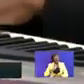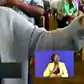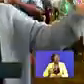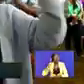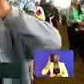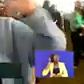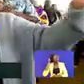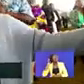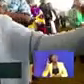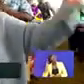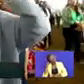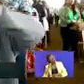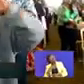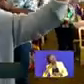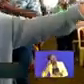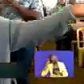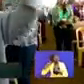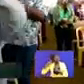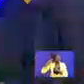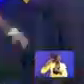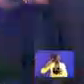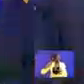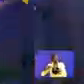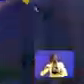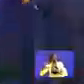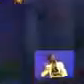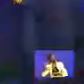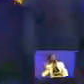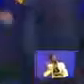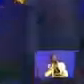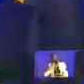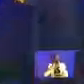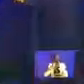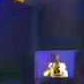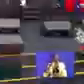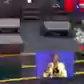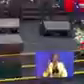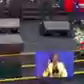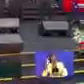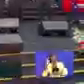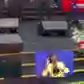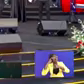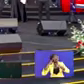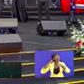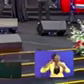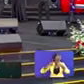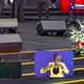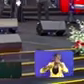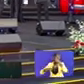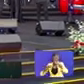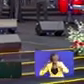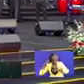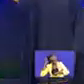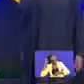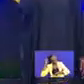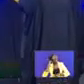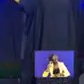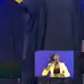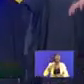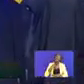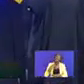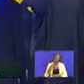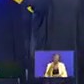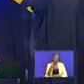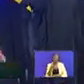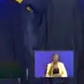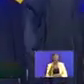sound I the sound of Victory I Theory